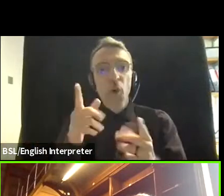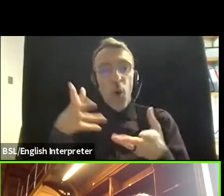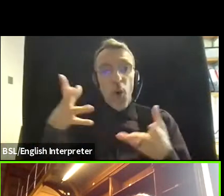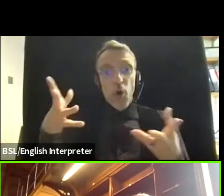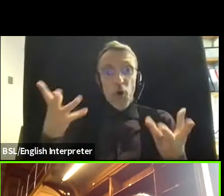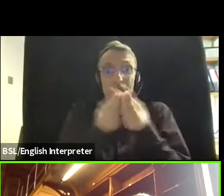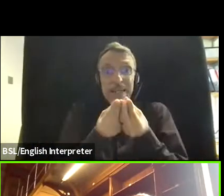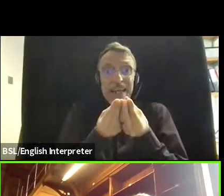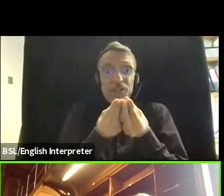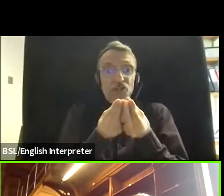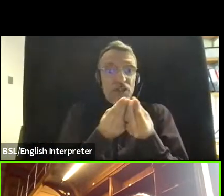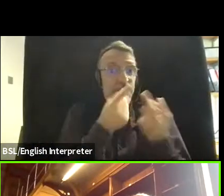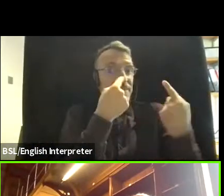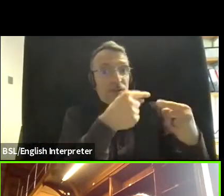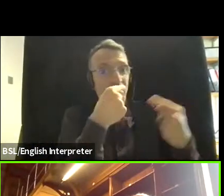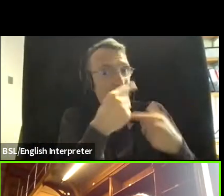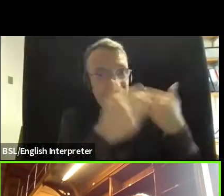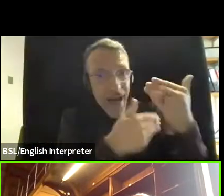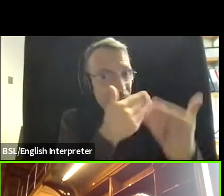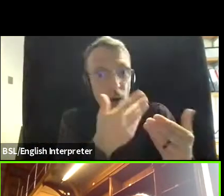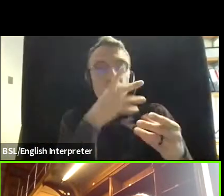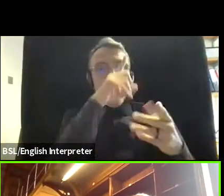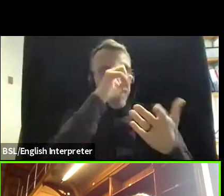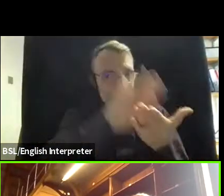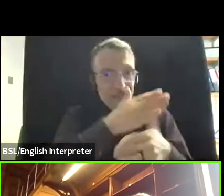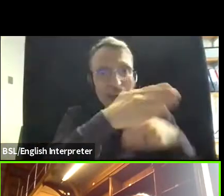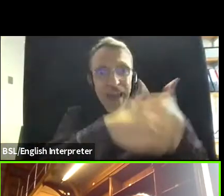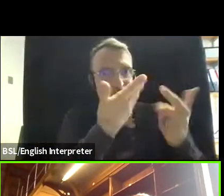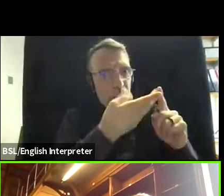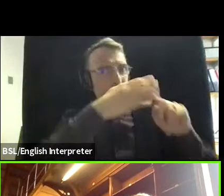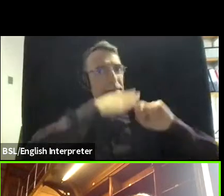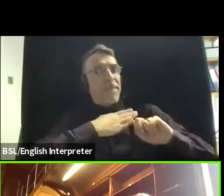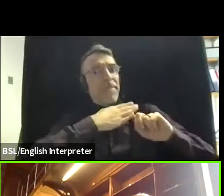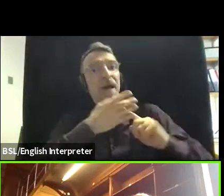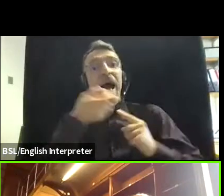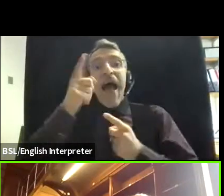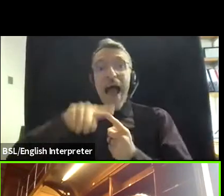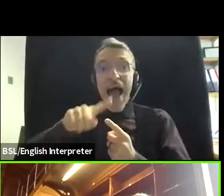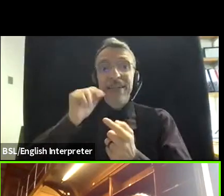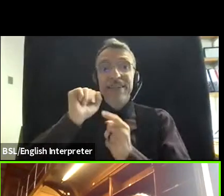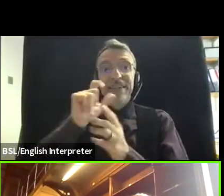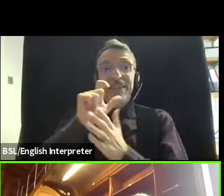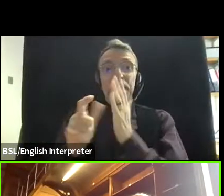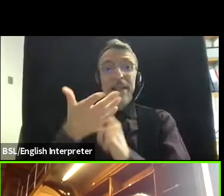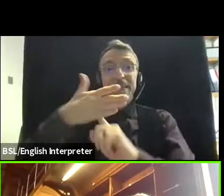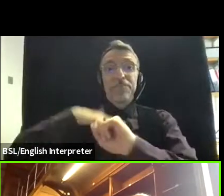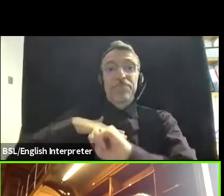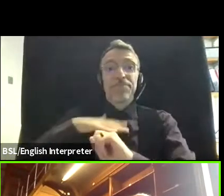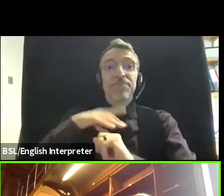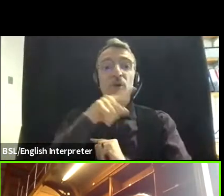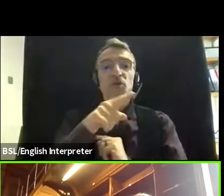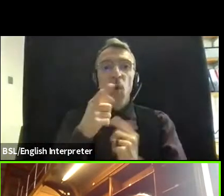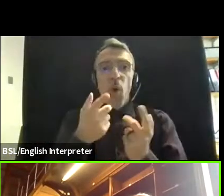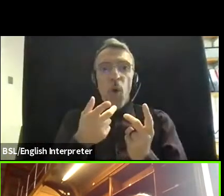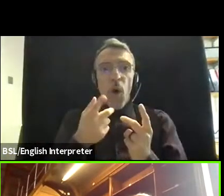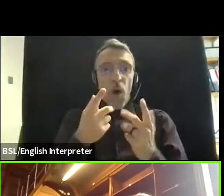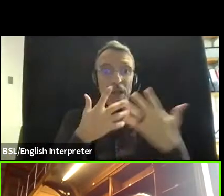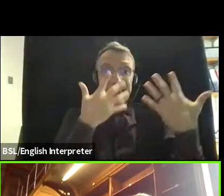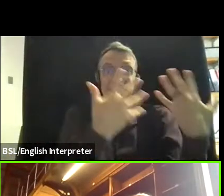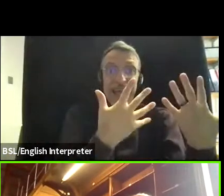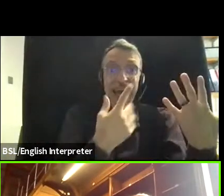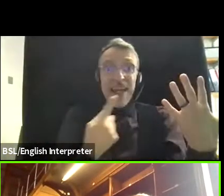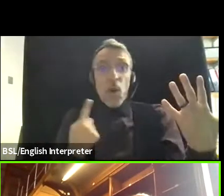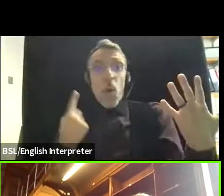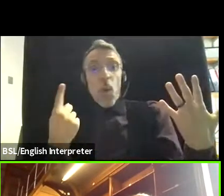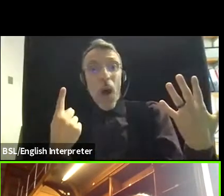only be illustrated through the questions and answers and contributions today. We can see that more than 1 in 10 people around